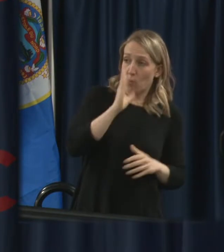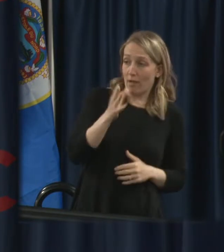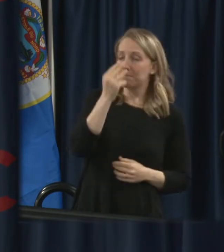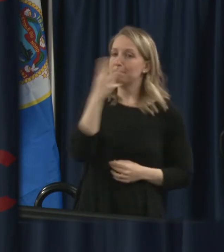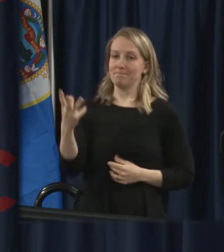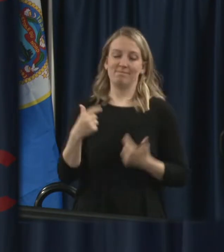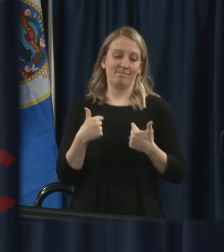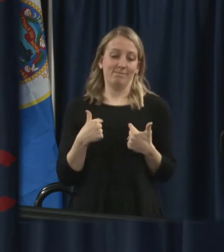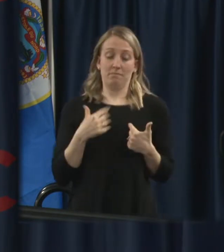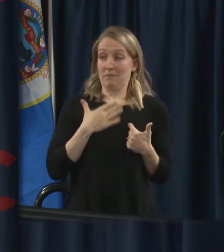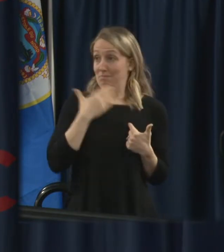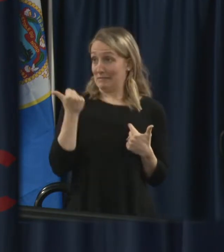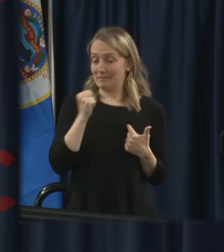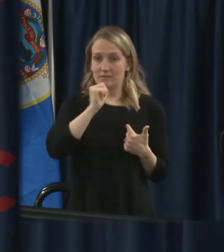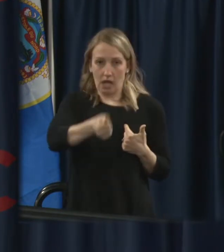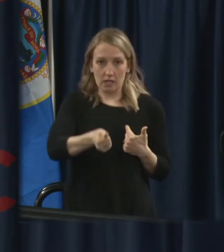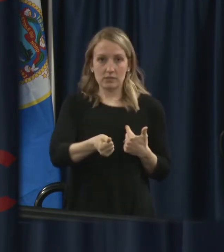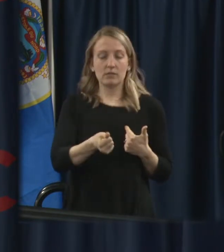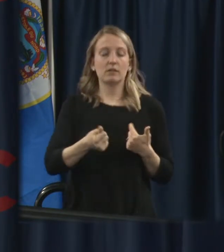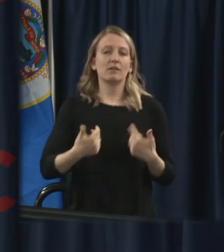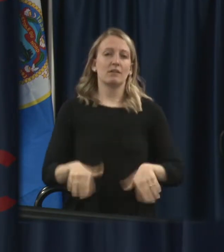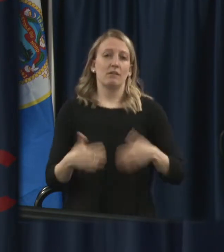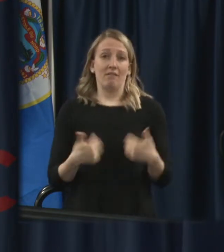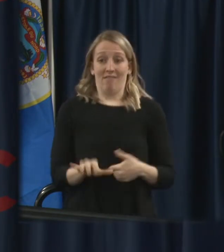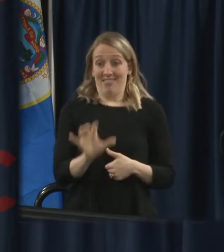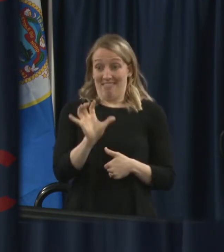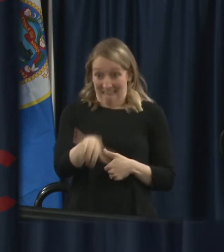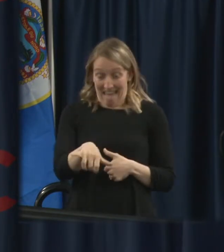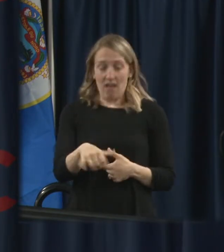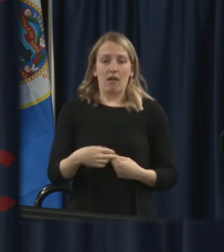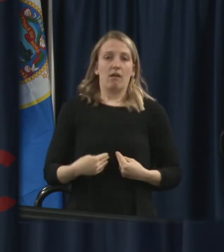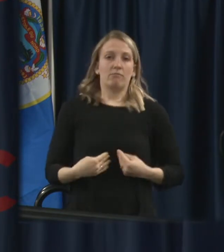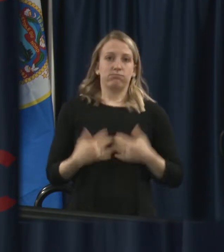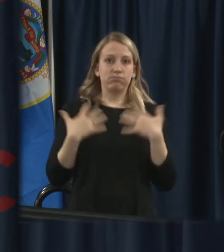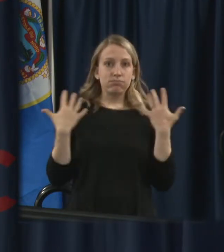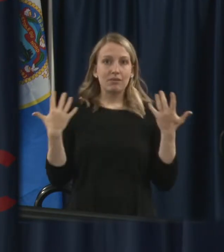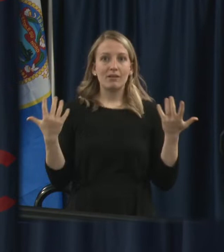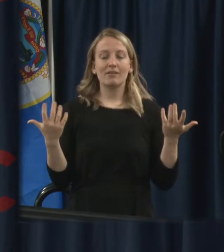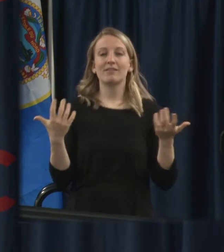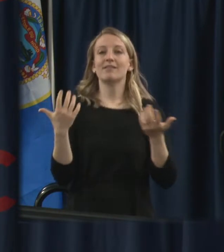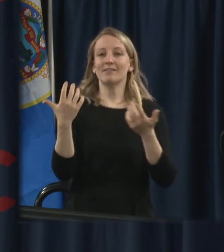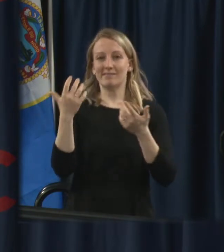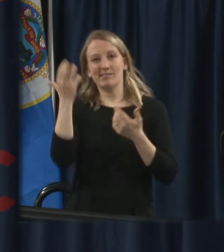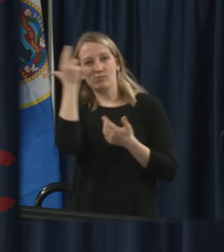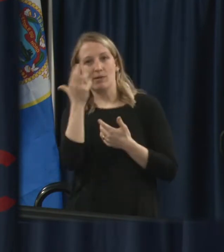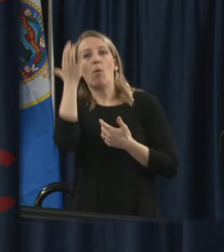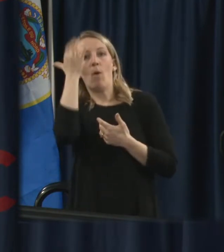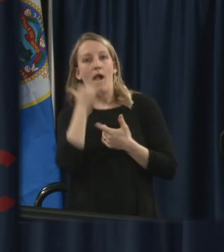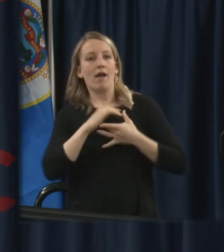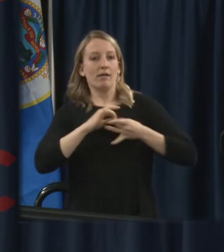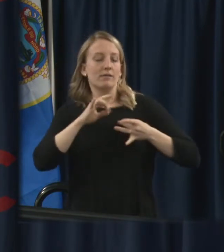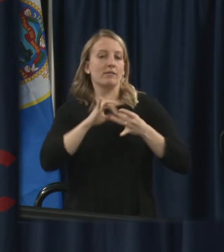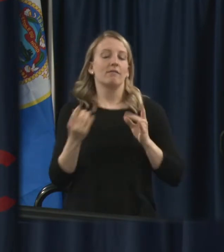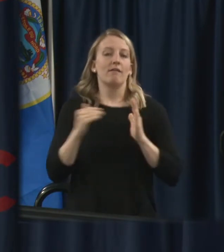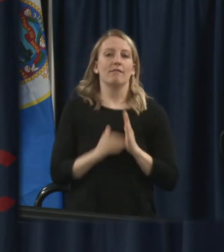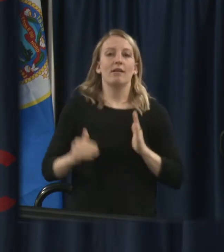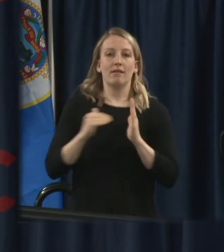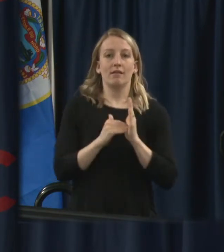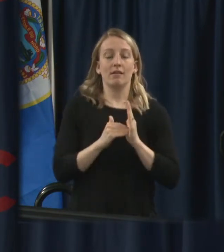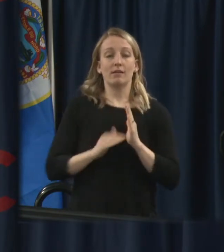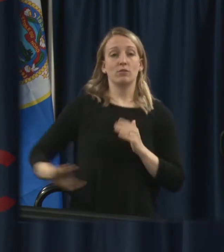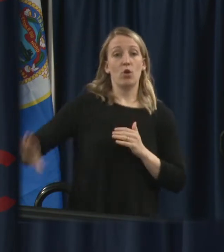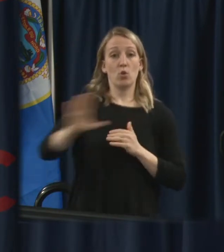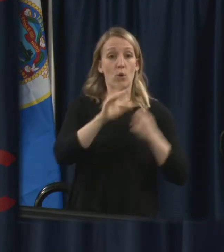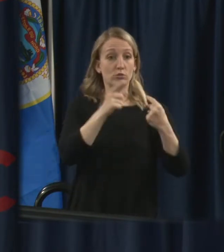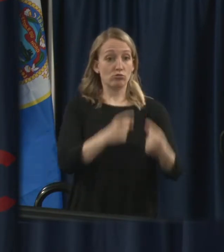at my best. That is inspirational. It's why the story continues to be shared, because to admit your